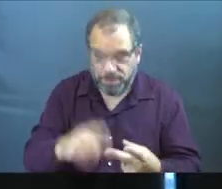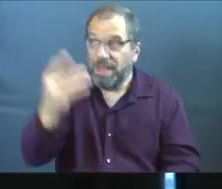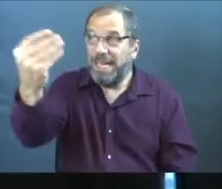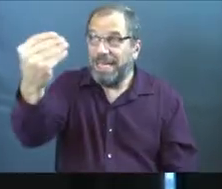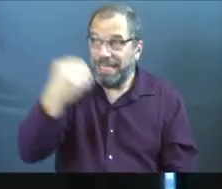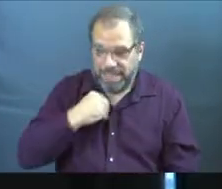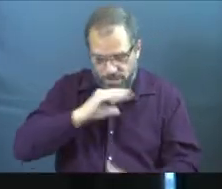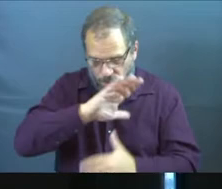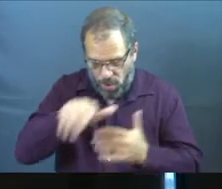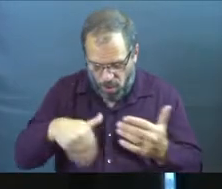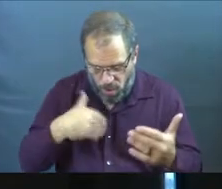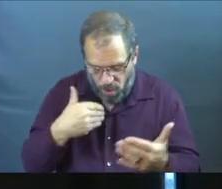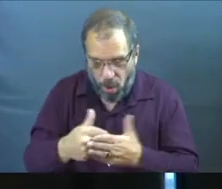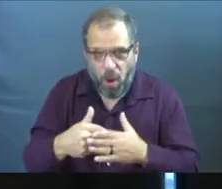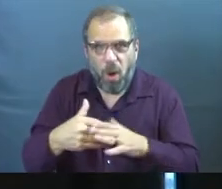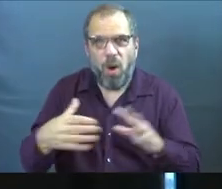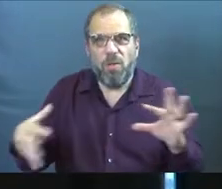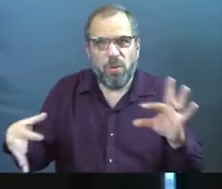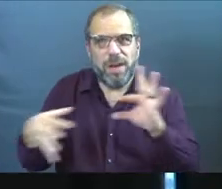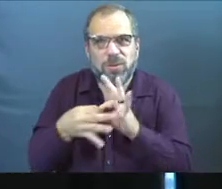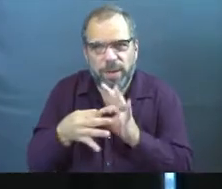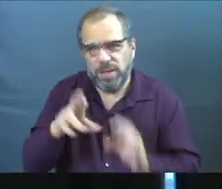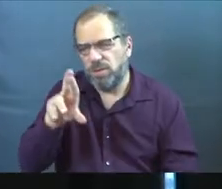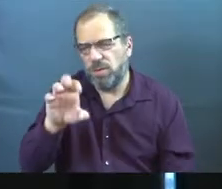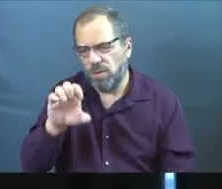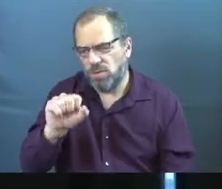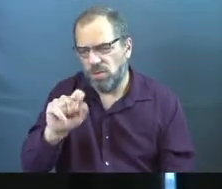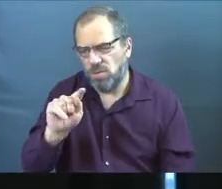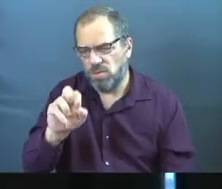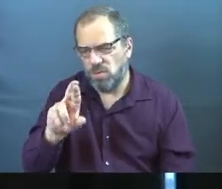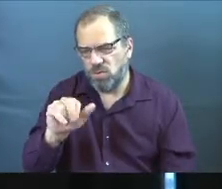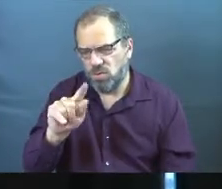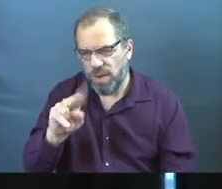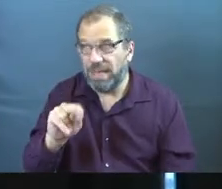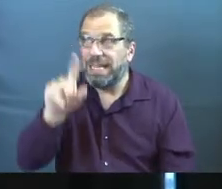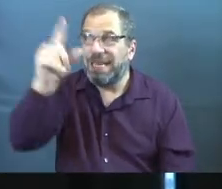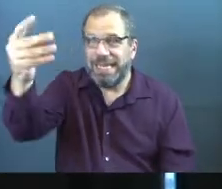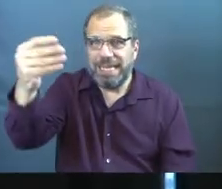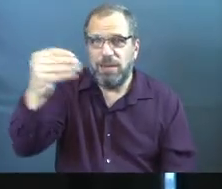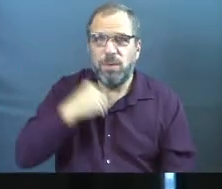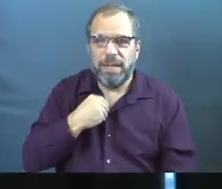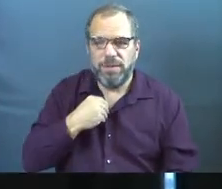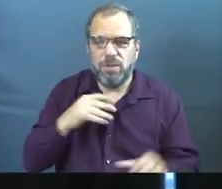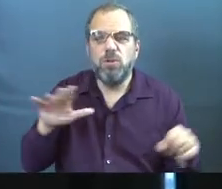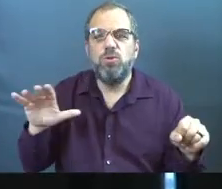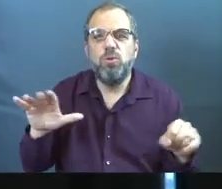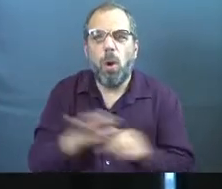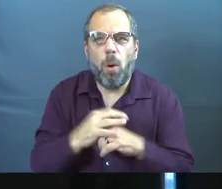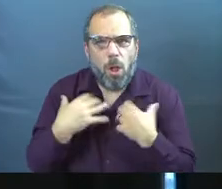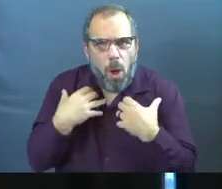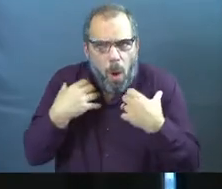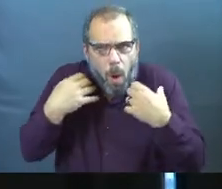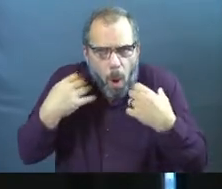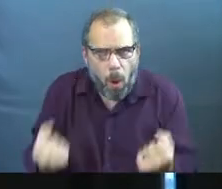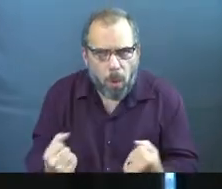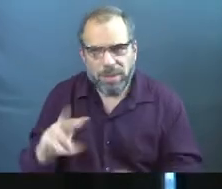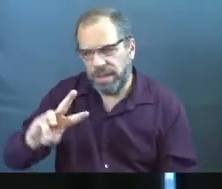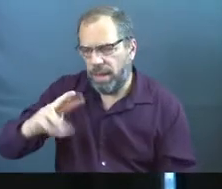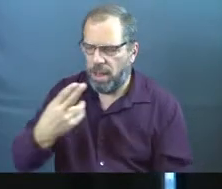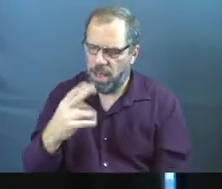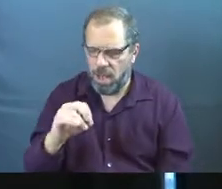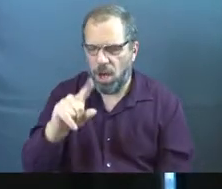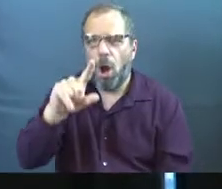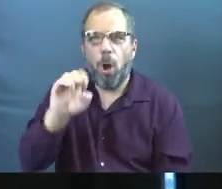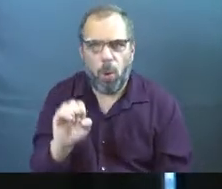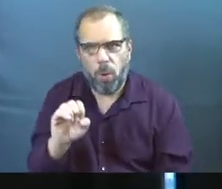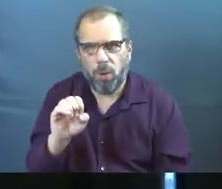going to bring all the restoration that we need. He is going to bring us to whole, okay? We will be at